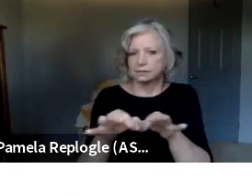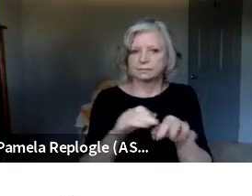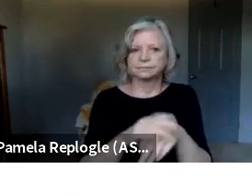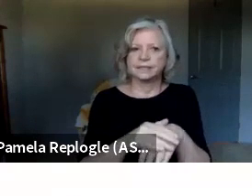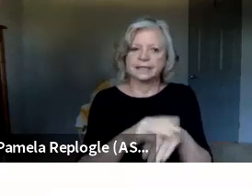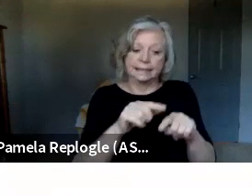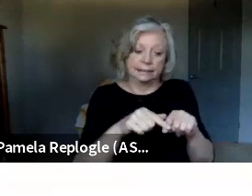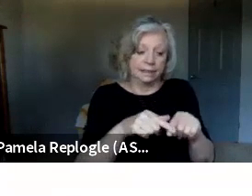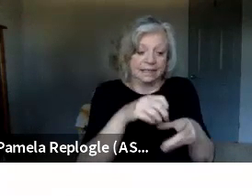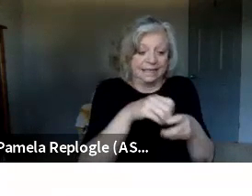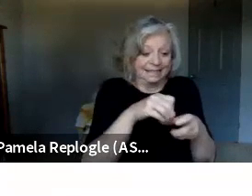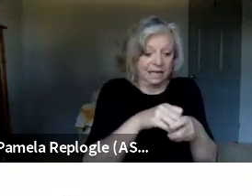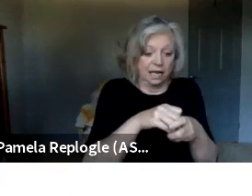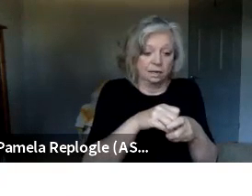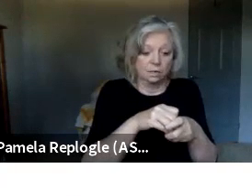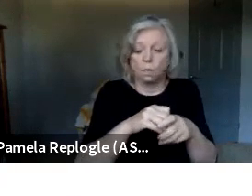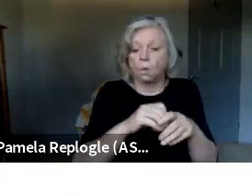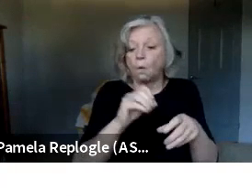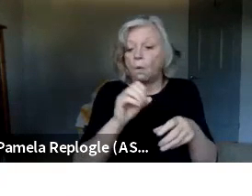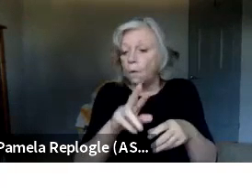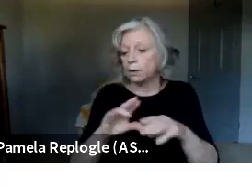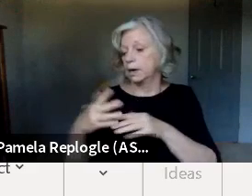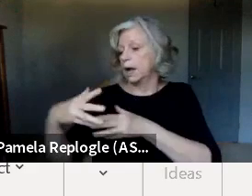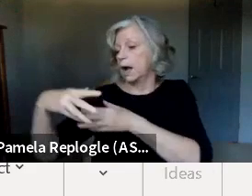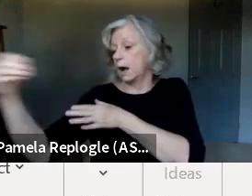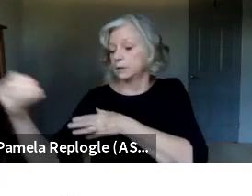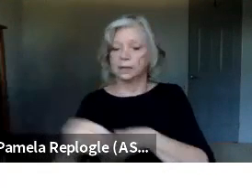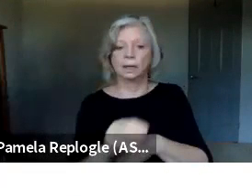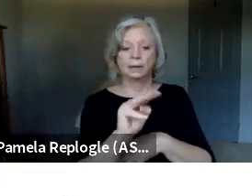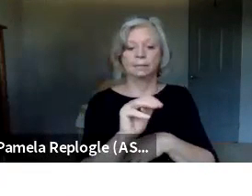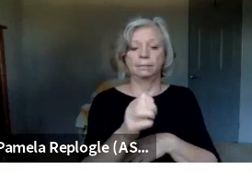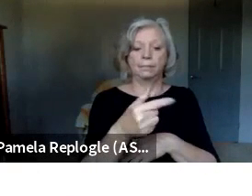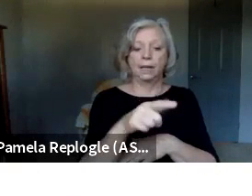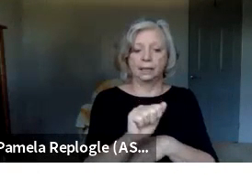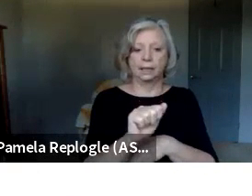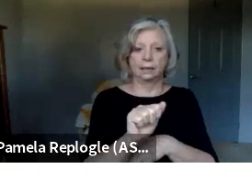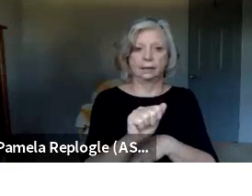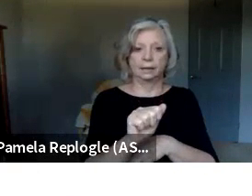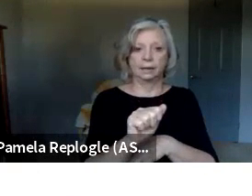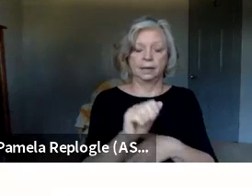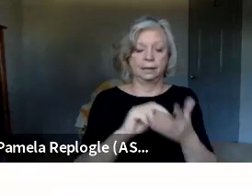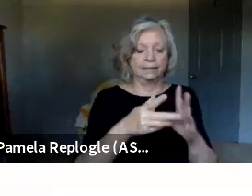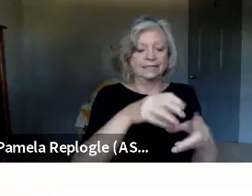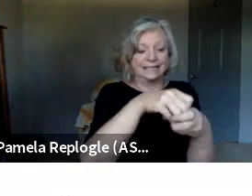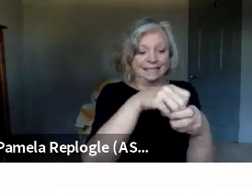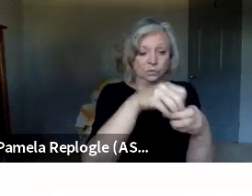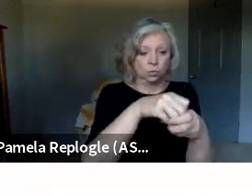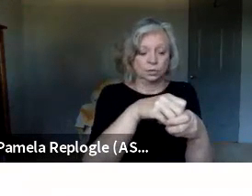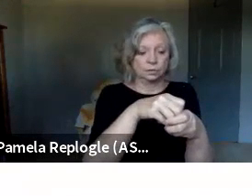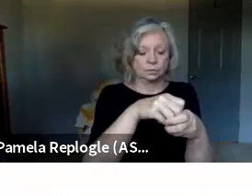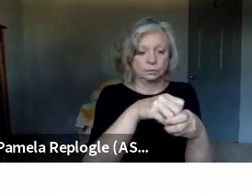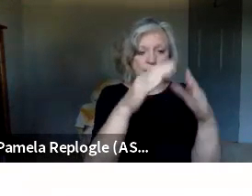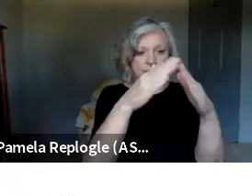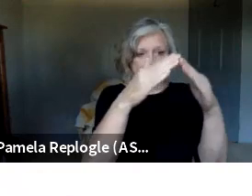it's indoors or outdoors. So a mega event that is indoors is one